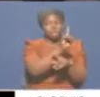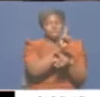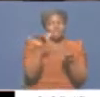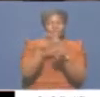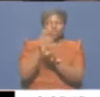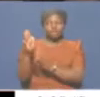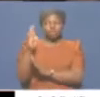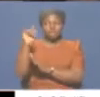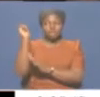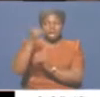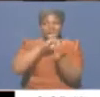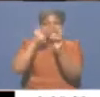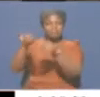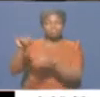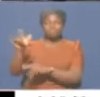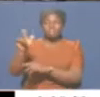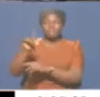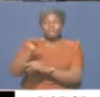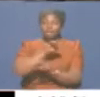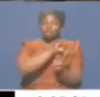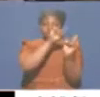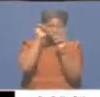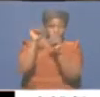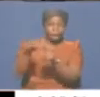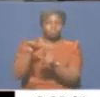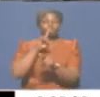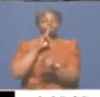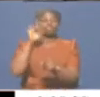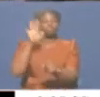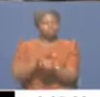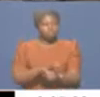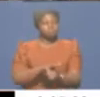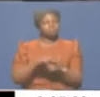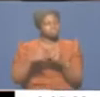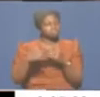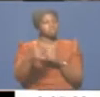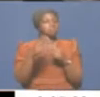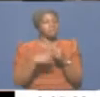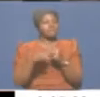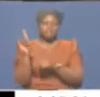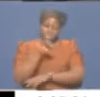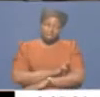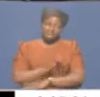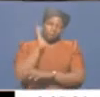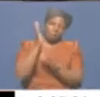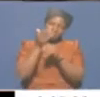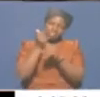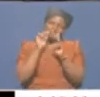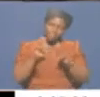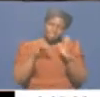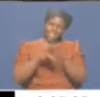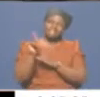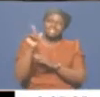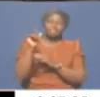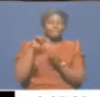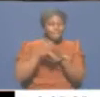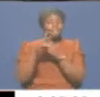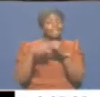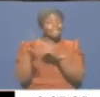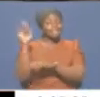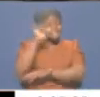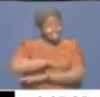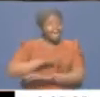Laikipia. Munakuja munaapa that in 7 days there will be peace in Laikipia. In 7 days,